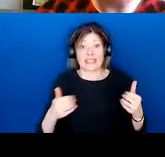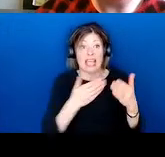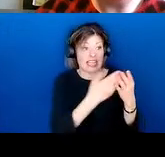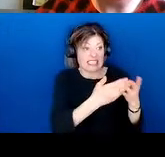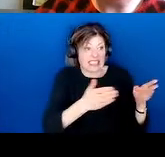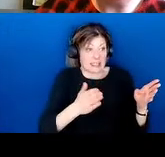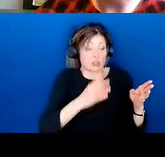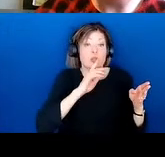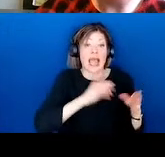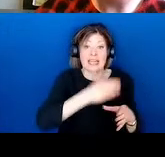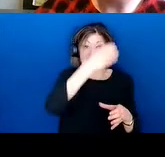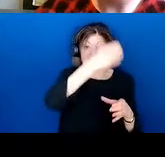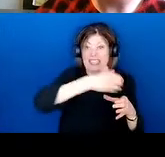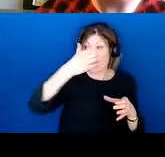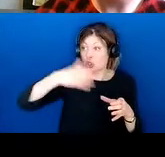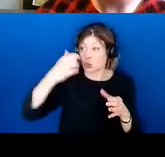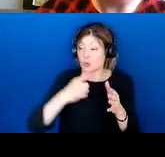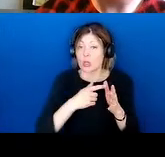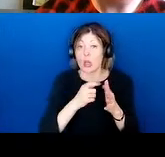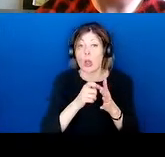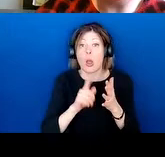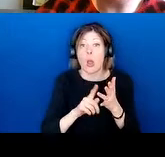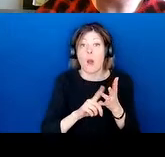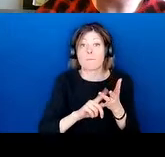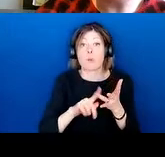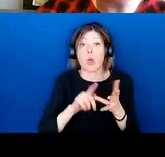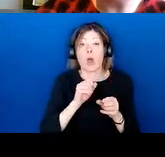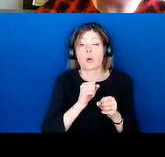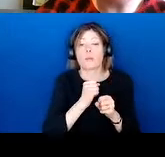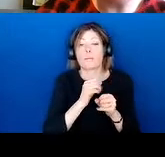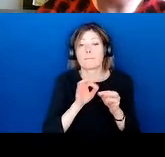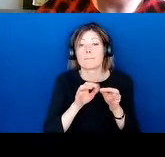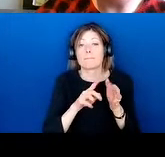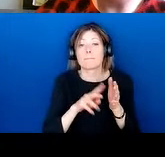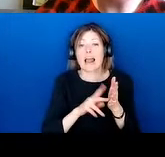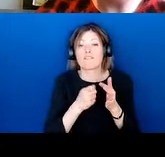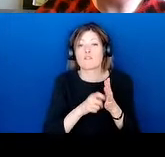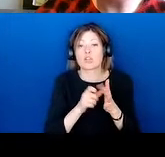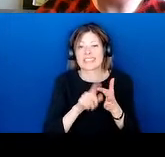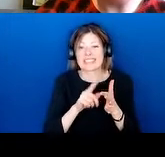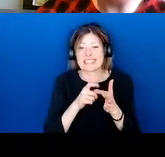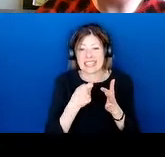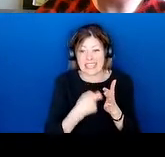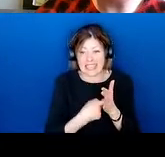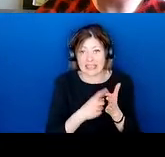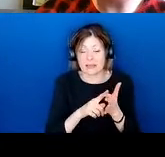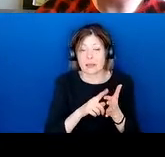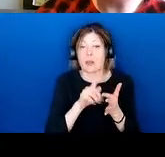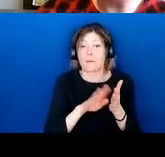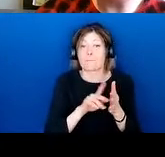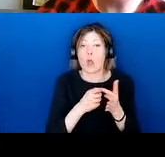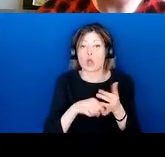Belvedere, Mercury, Venus de Medici, and Venus Marina.